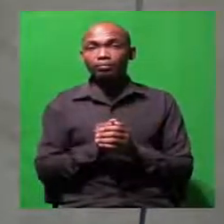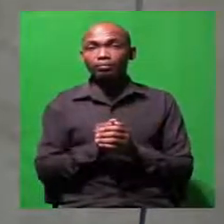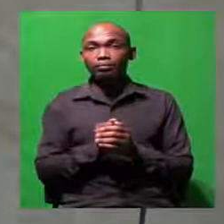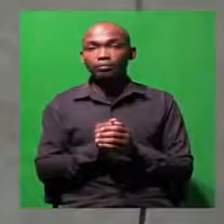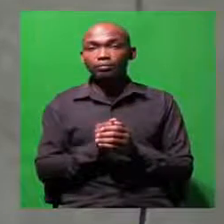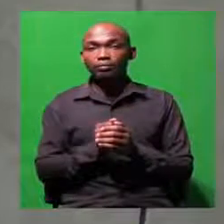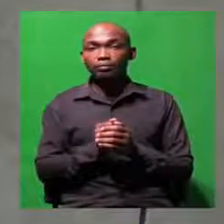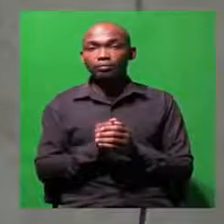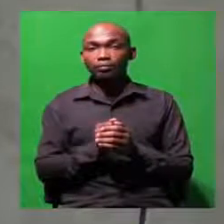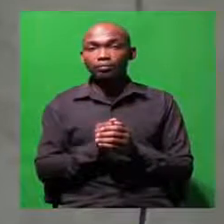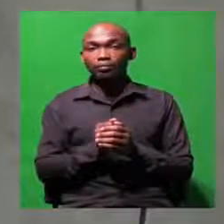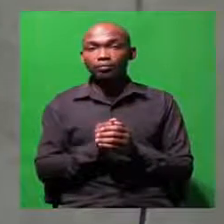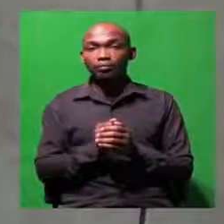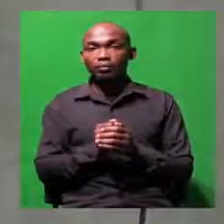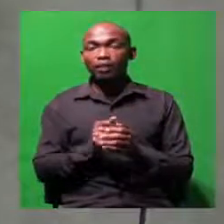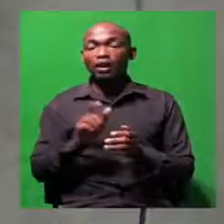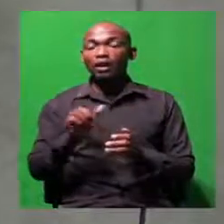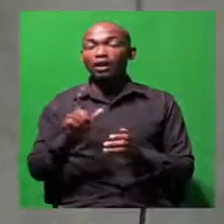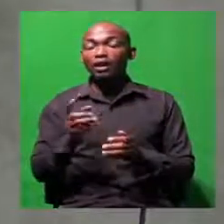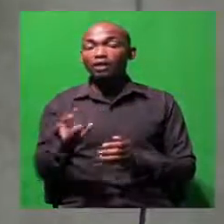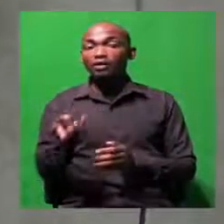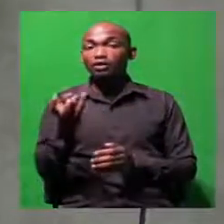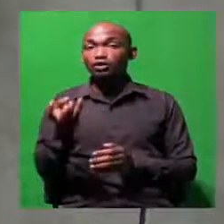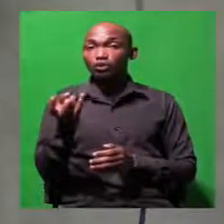like a stone,